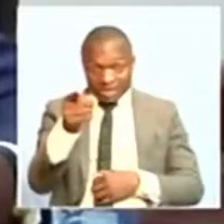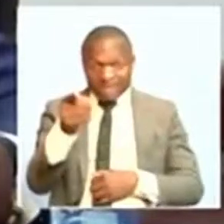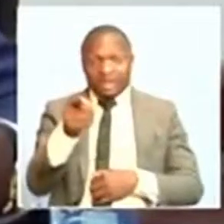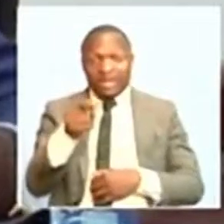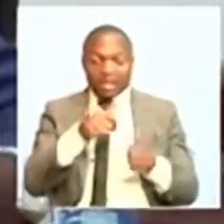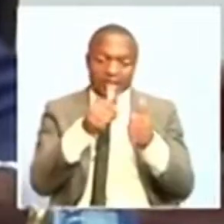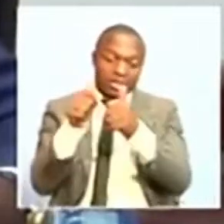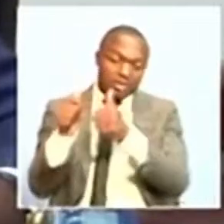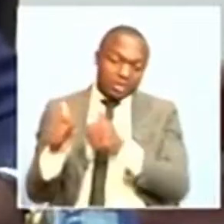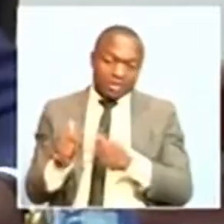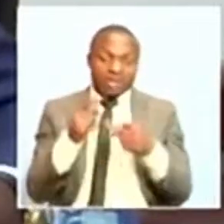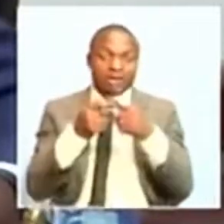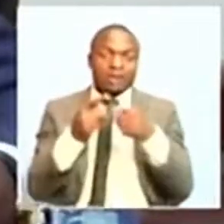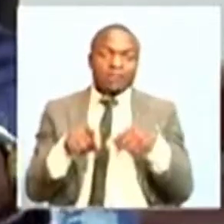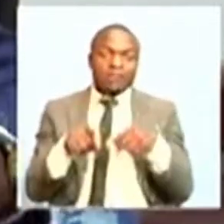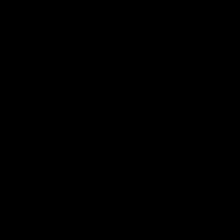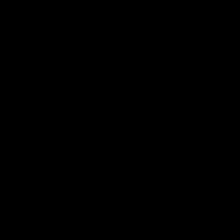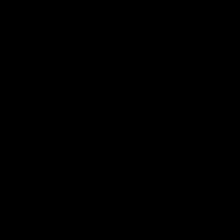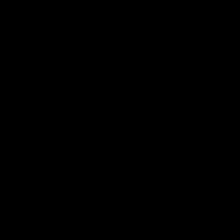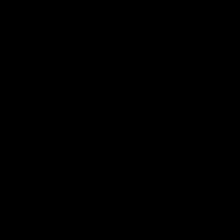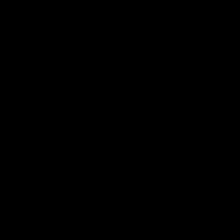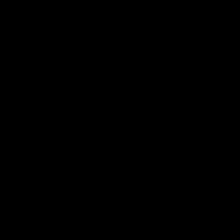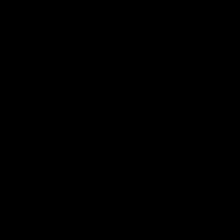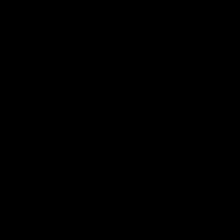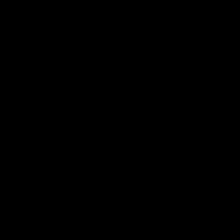actions were done in good faith. How